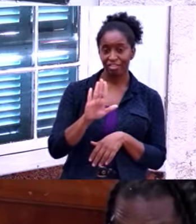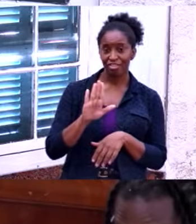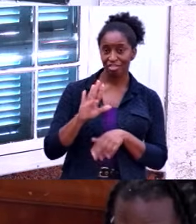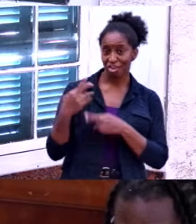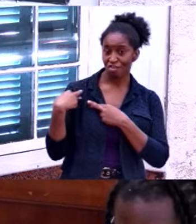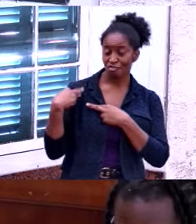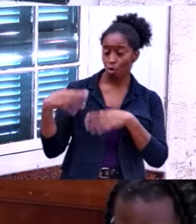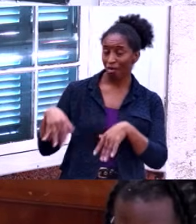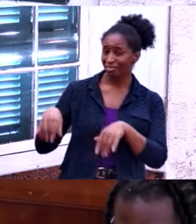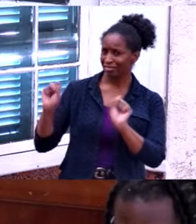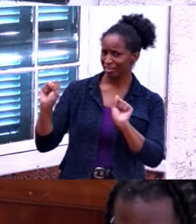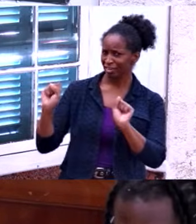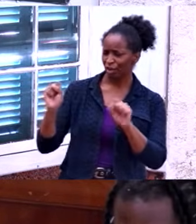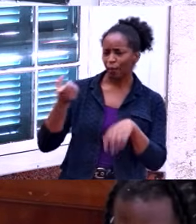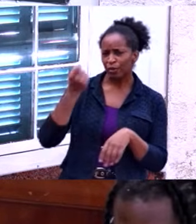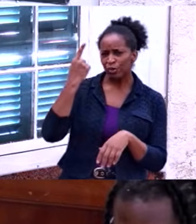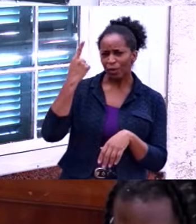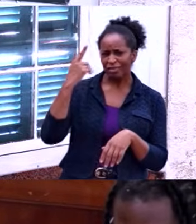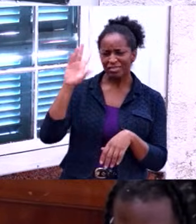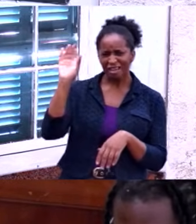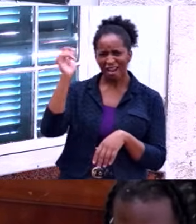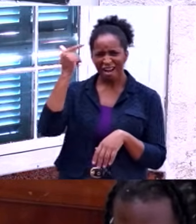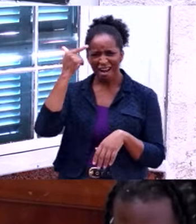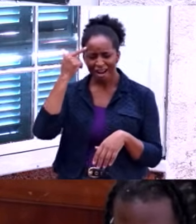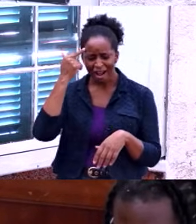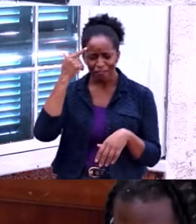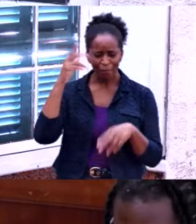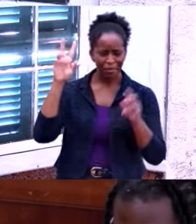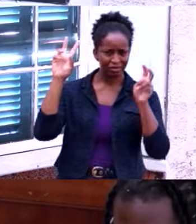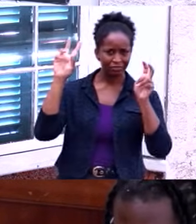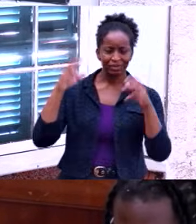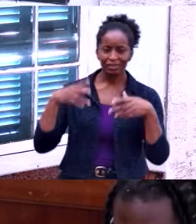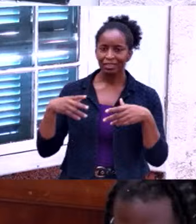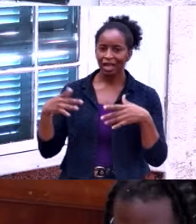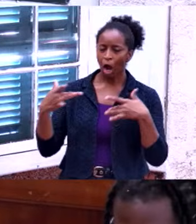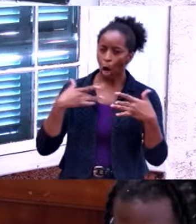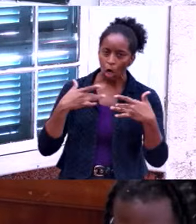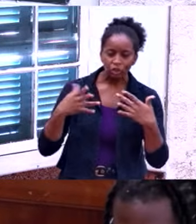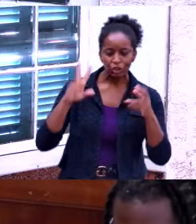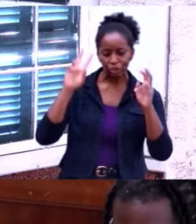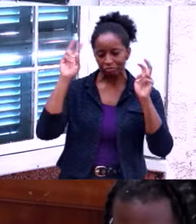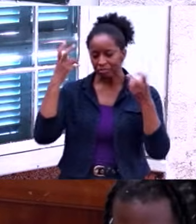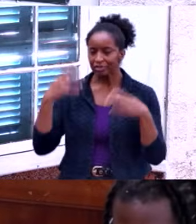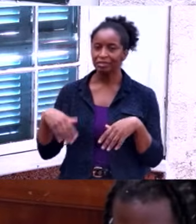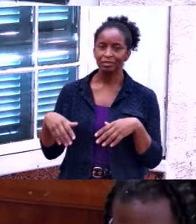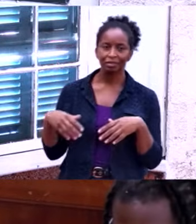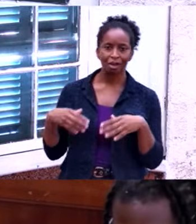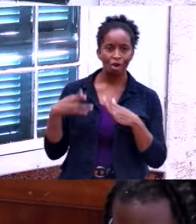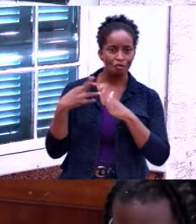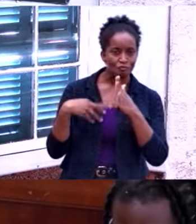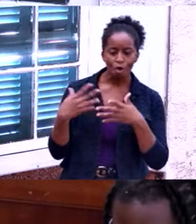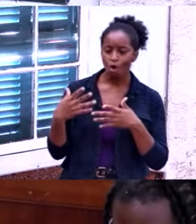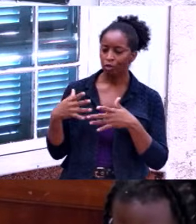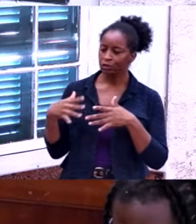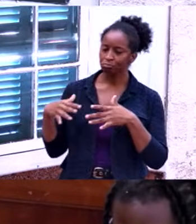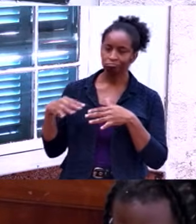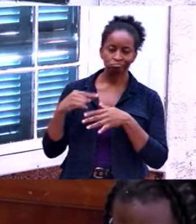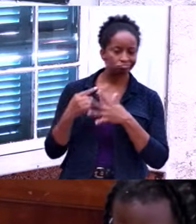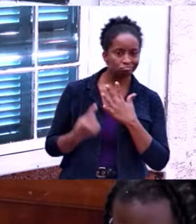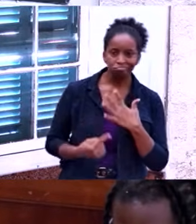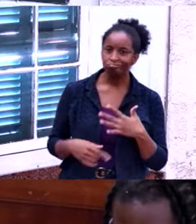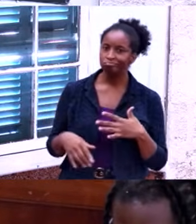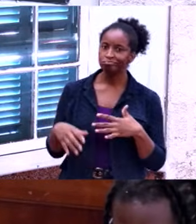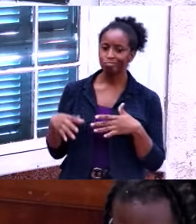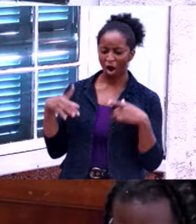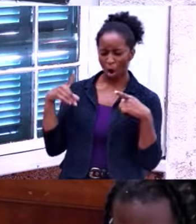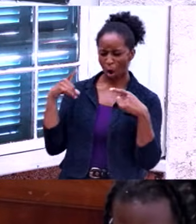economics issues later on today and this week, because we are changing the guard in several ways and it makes people